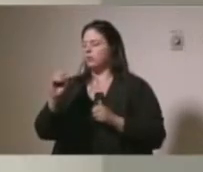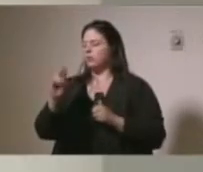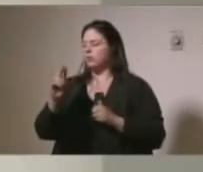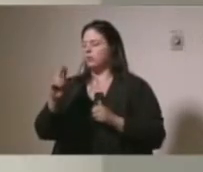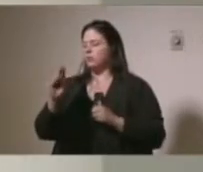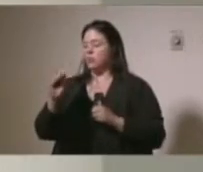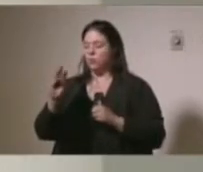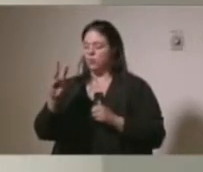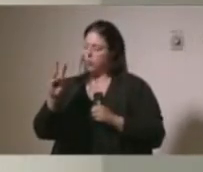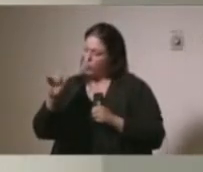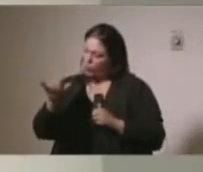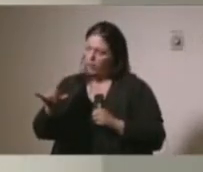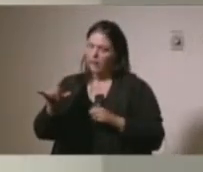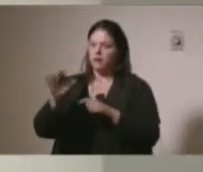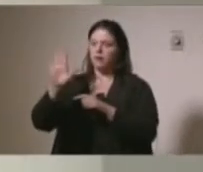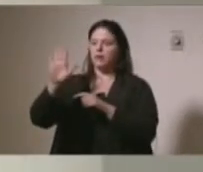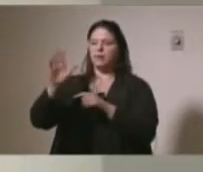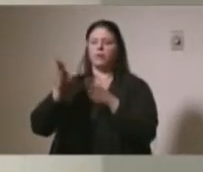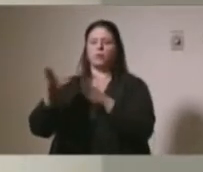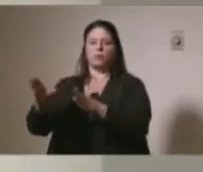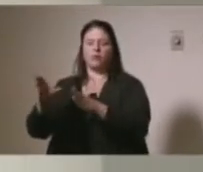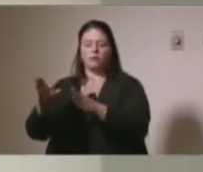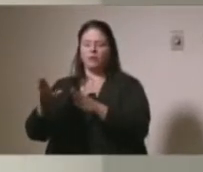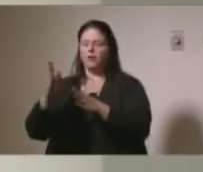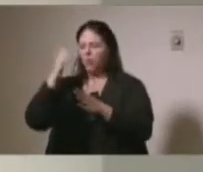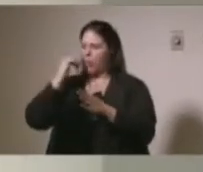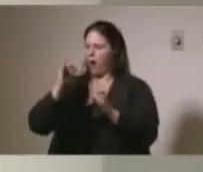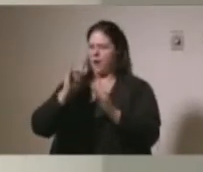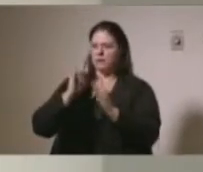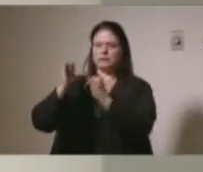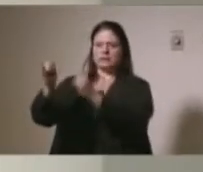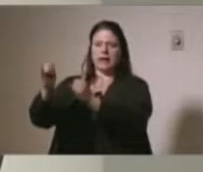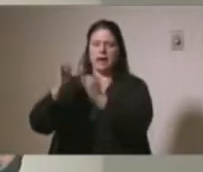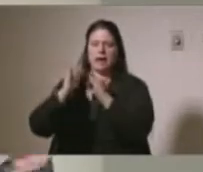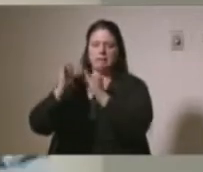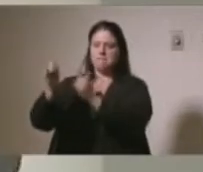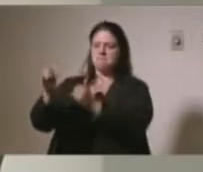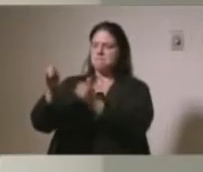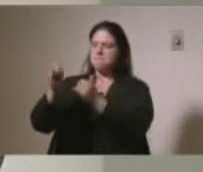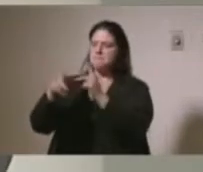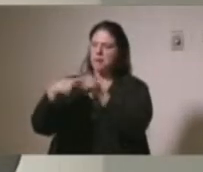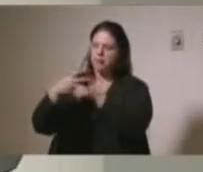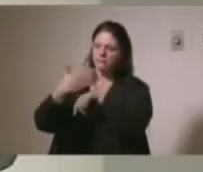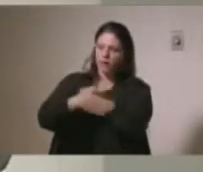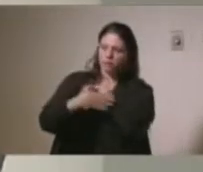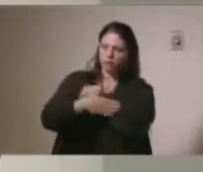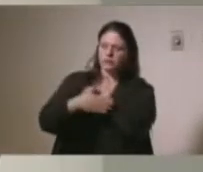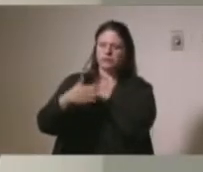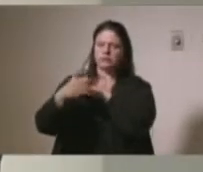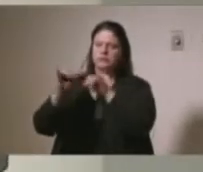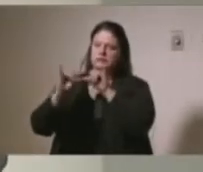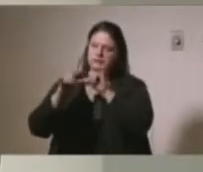the similar nature of country, the size and geography.